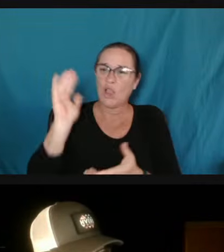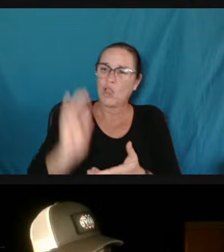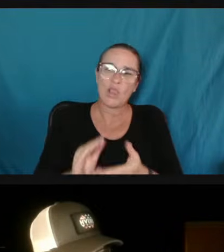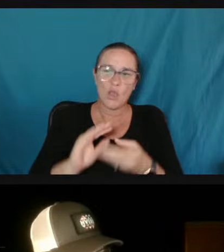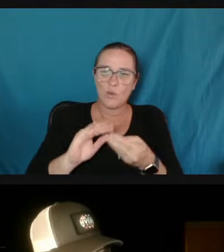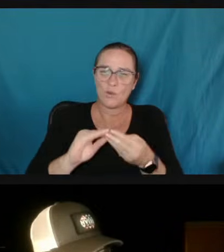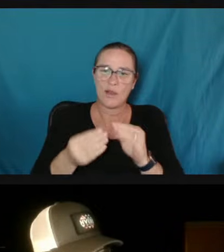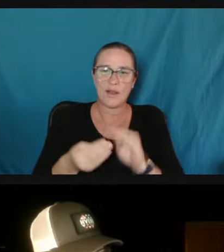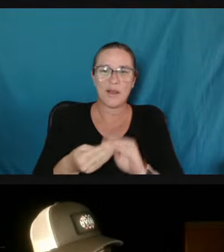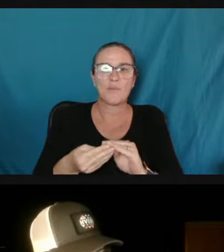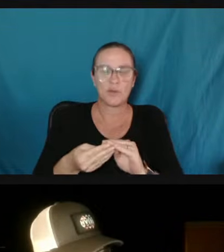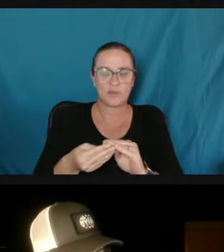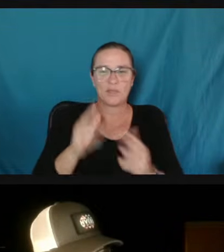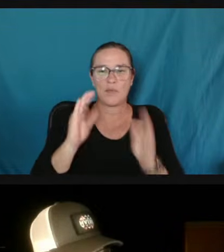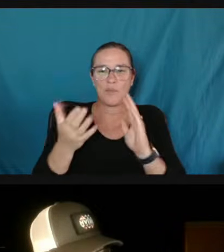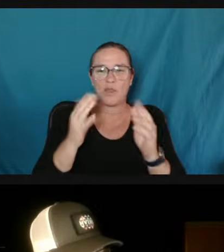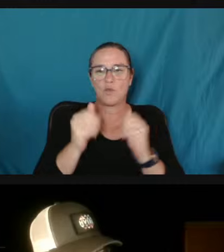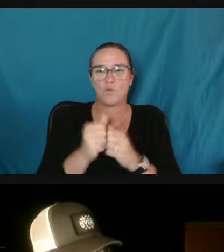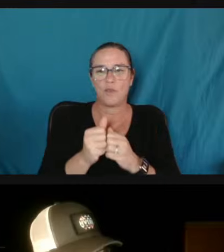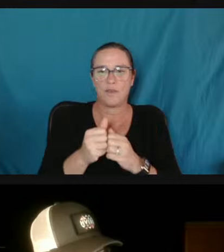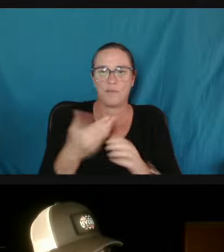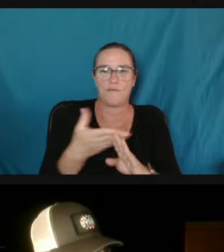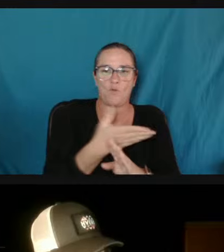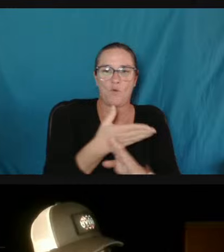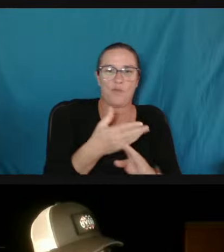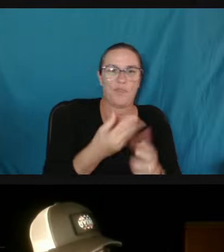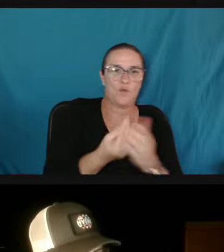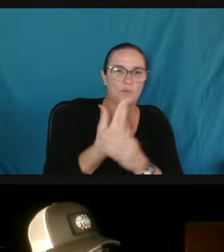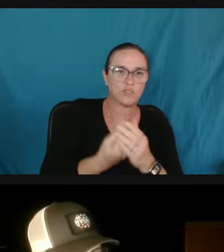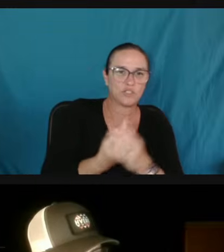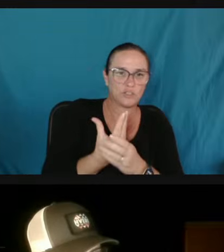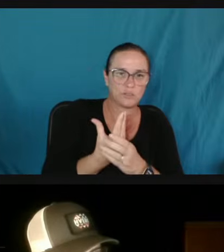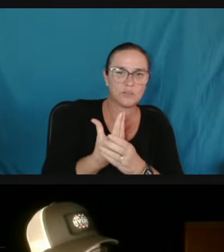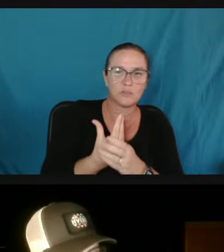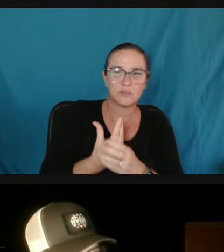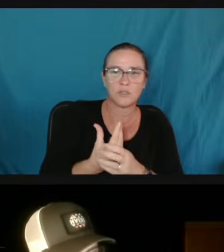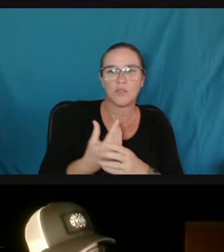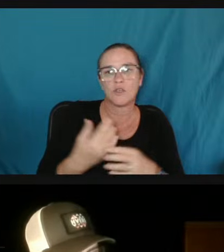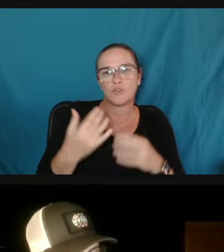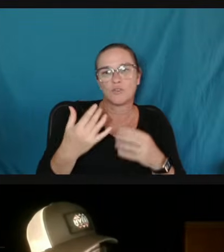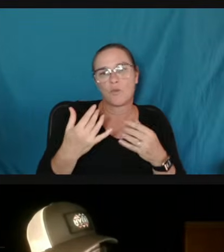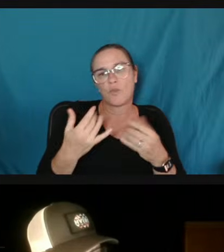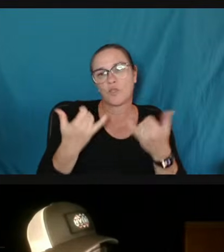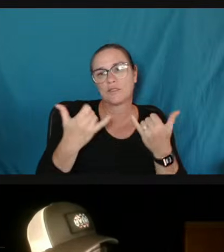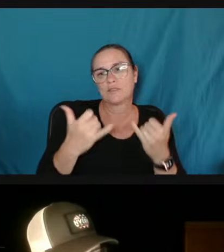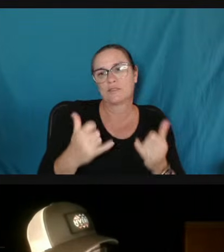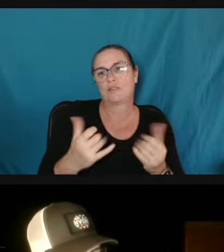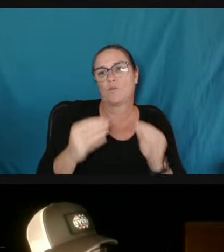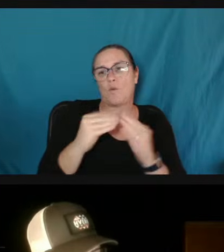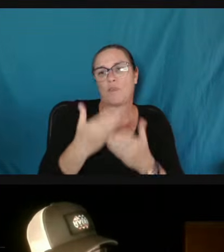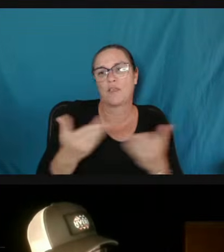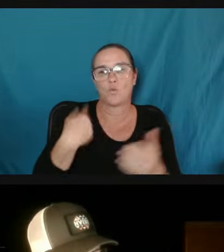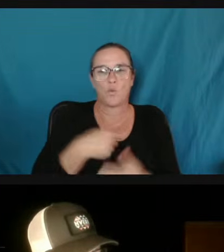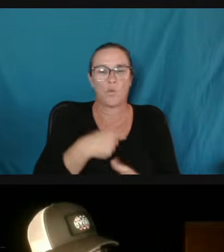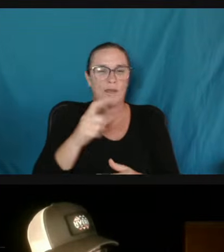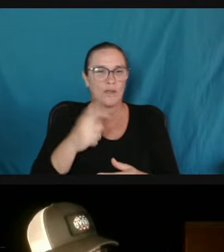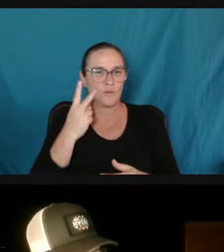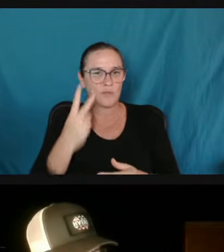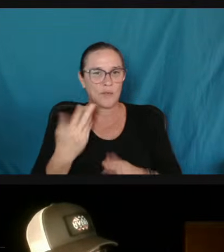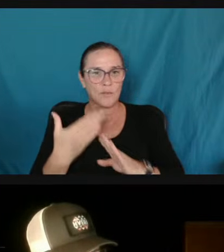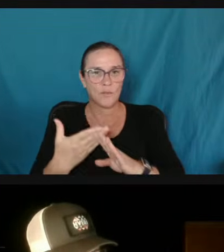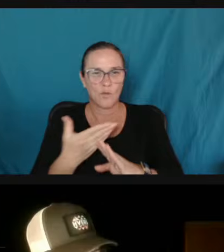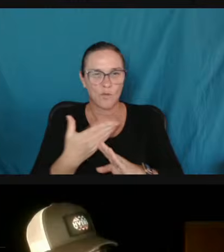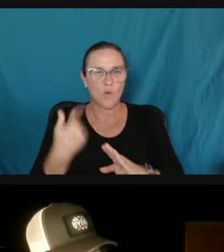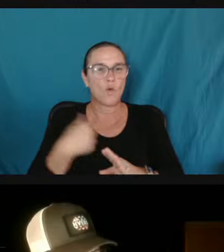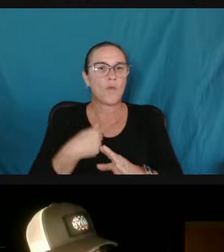per month compared to the buildup ahead of that eruption. So there are still quite a few more markers to hit before we're anywhere near an impending eruption